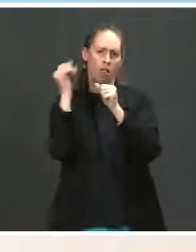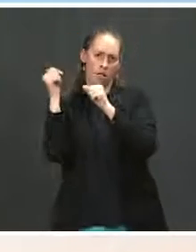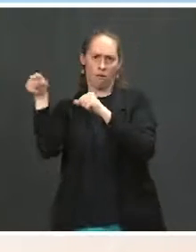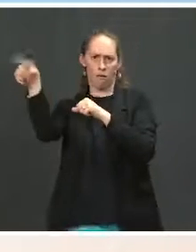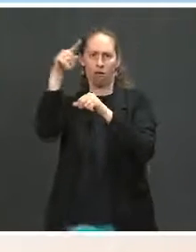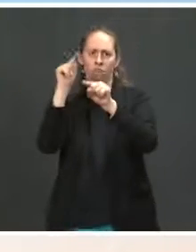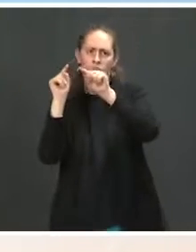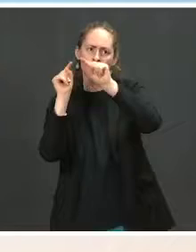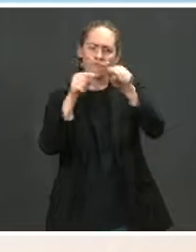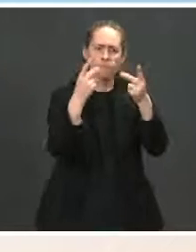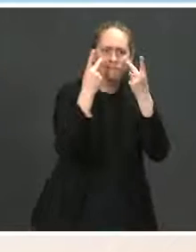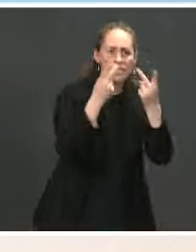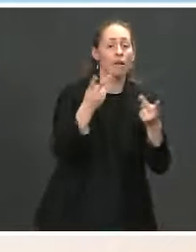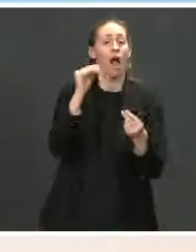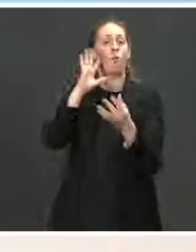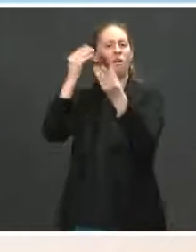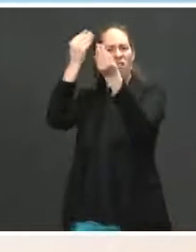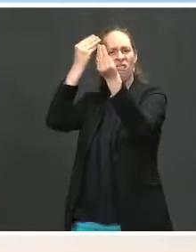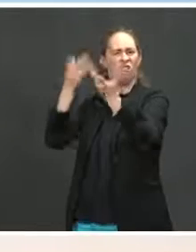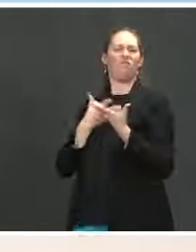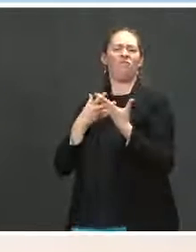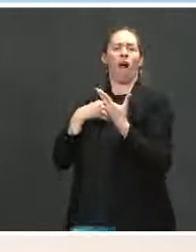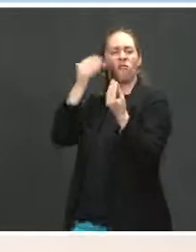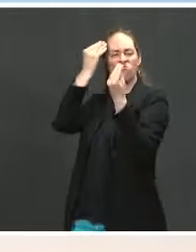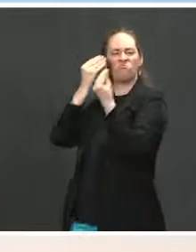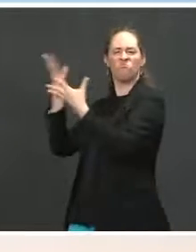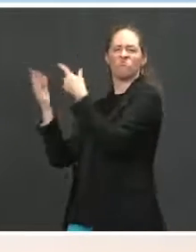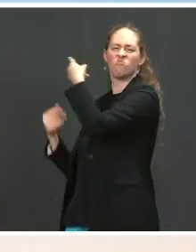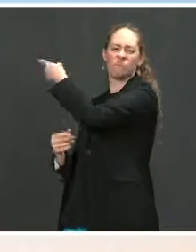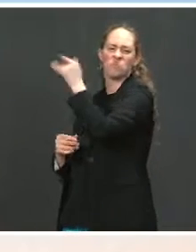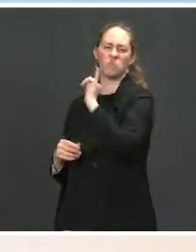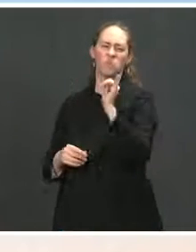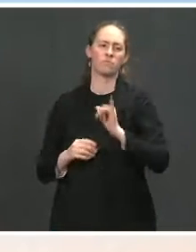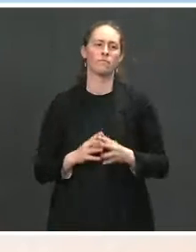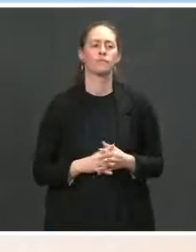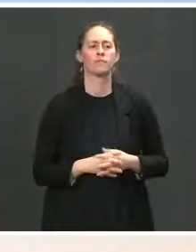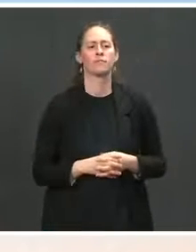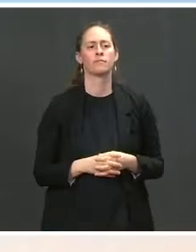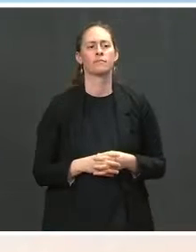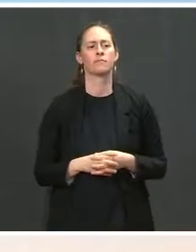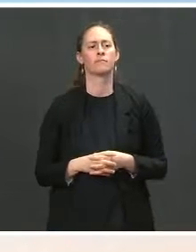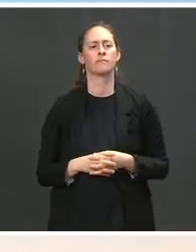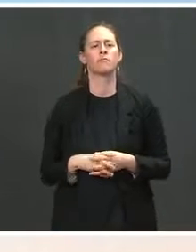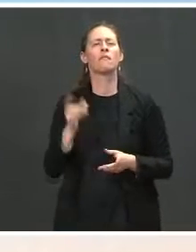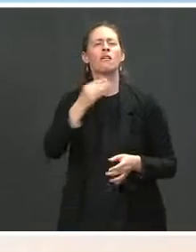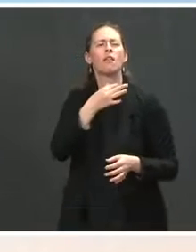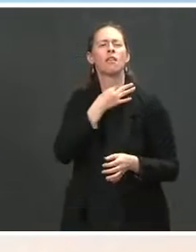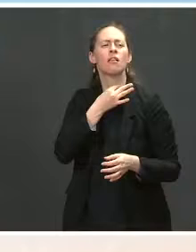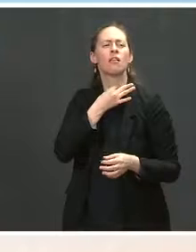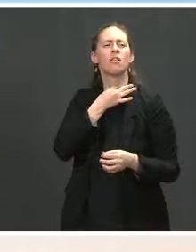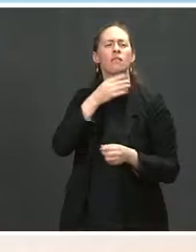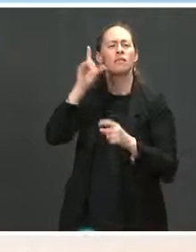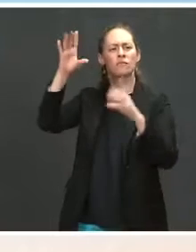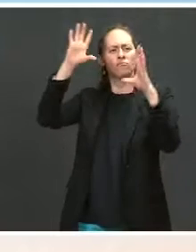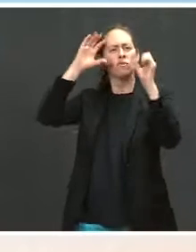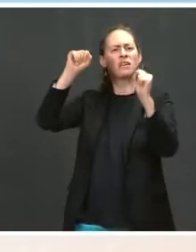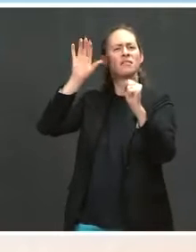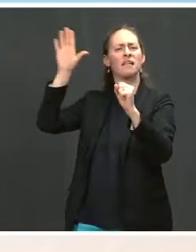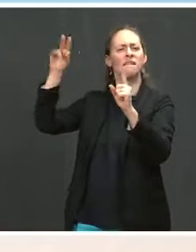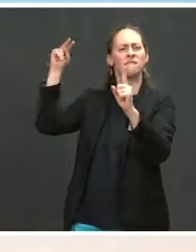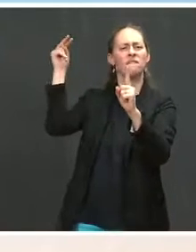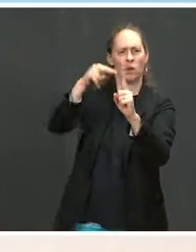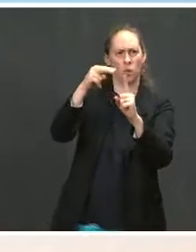to the president. Go ahead, Steve. Was there a unanimous view among the president's national security advisors that now is the time to leave